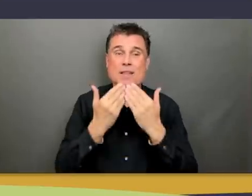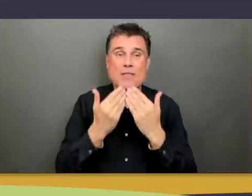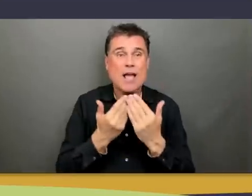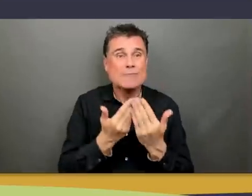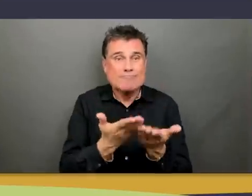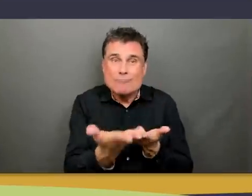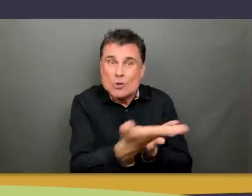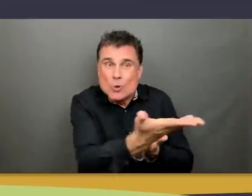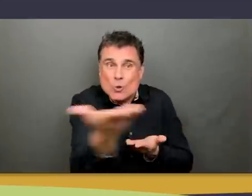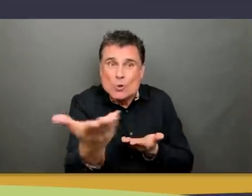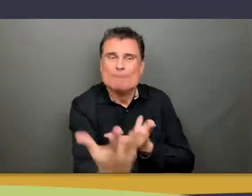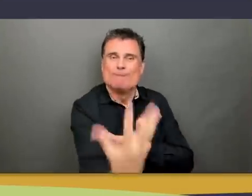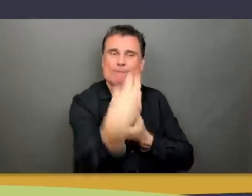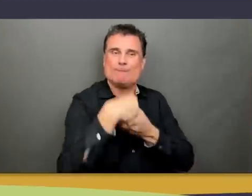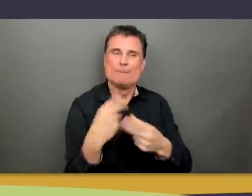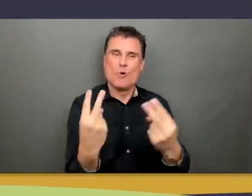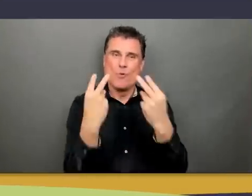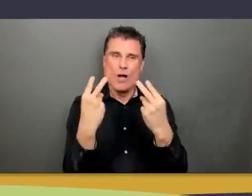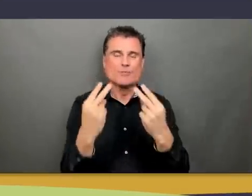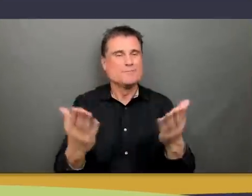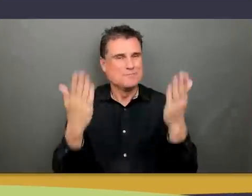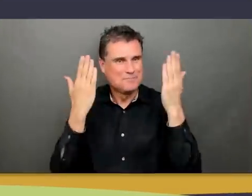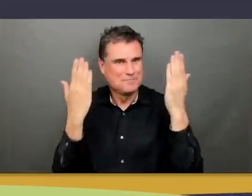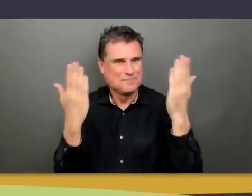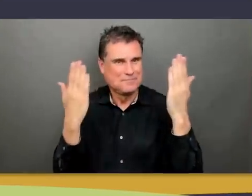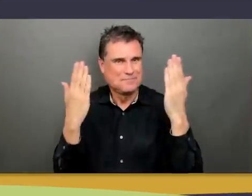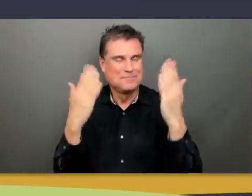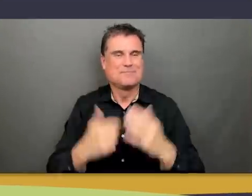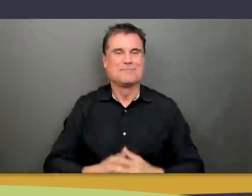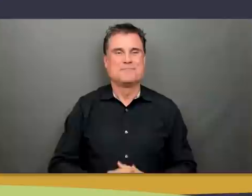you know, our local communities, and the good people are doing this good work.